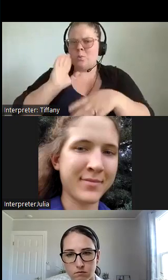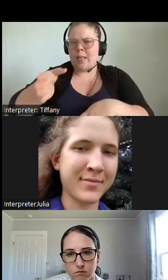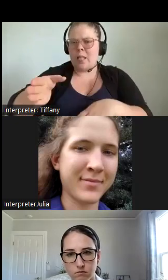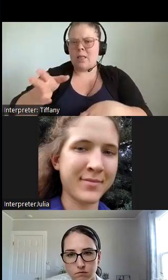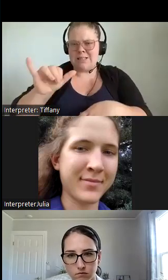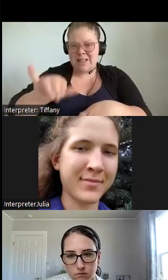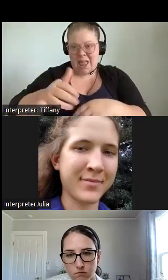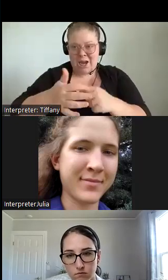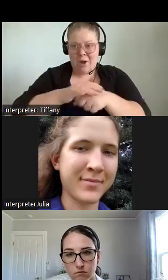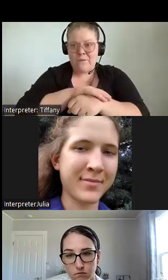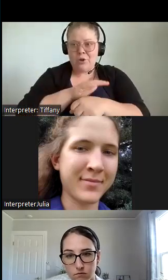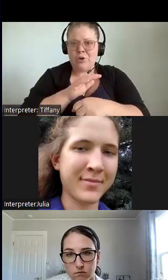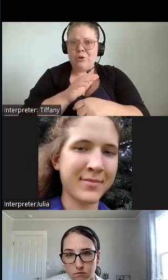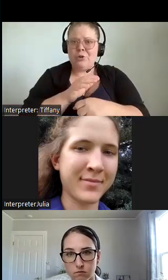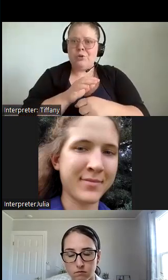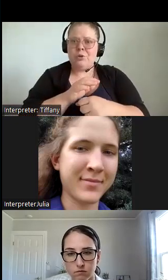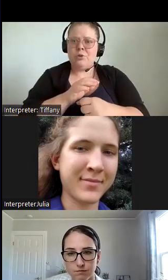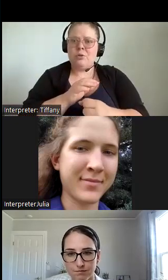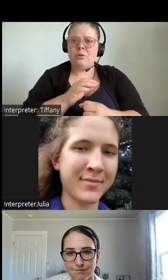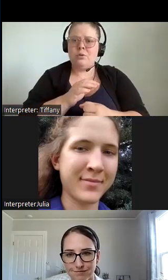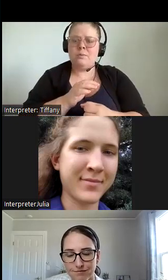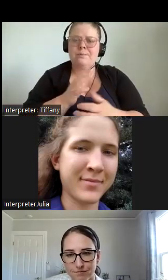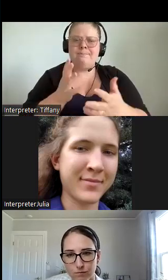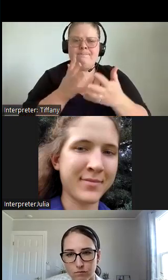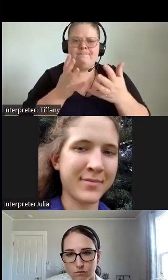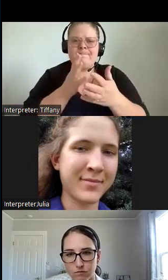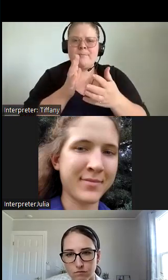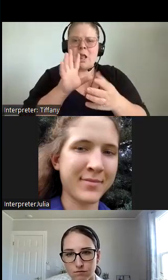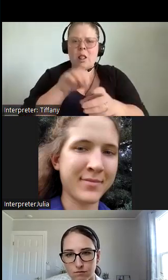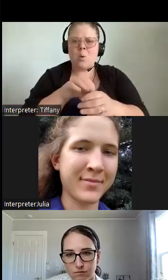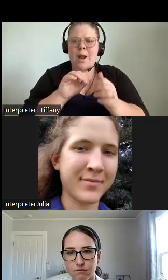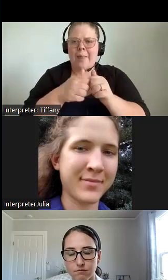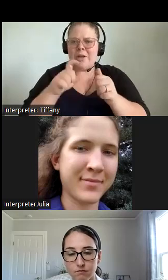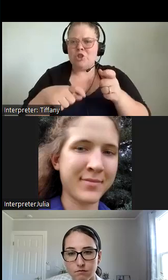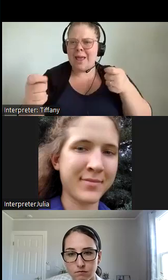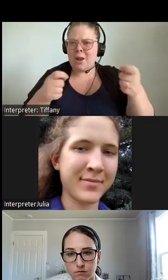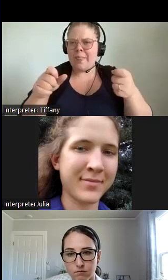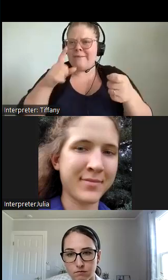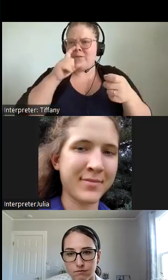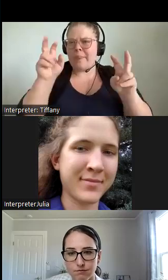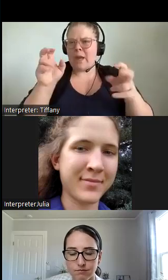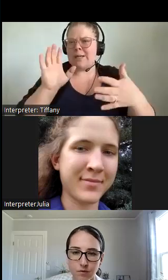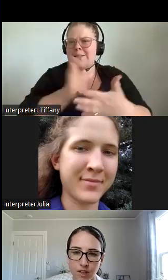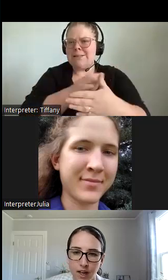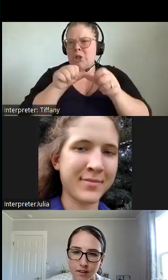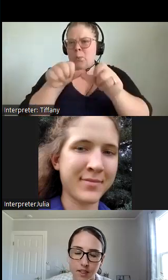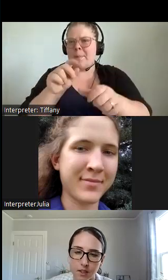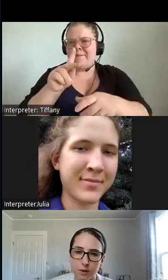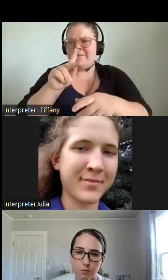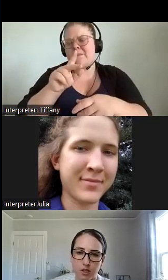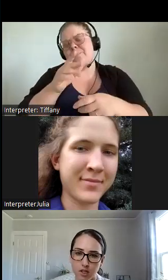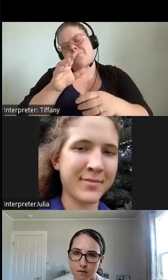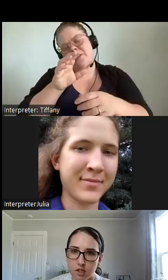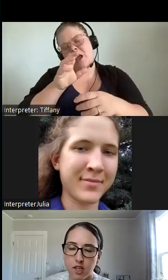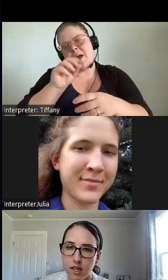Like how they're not, I don't know how they're supposed to handle that under the continuum of care. Yeah, thank